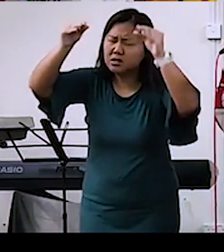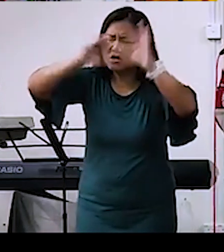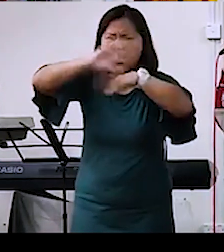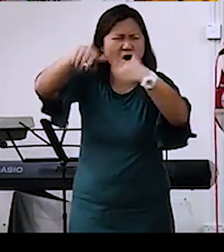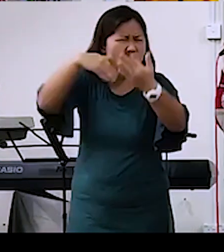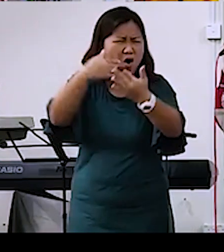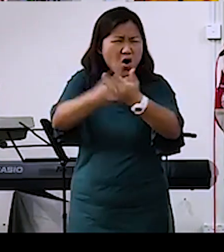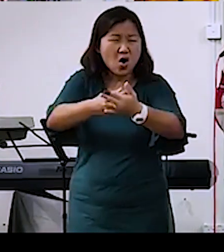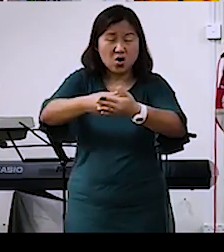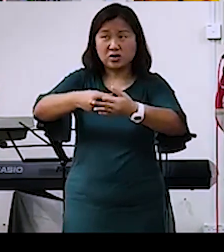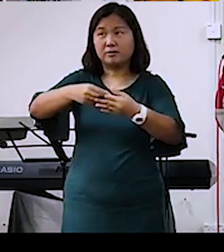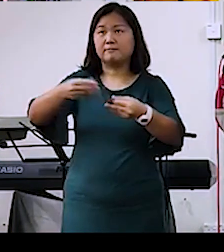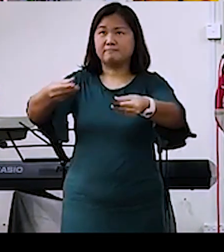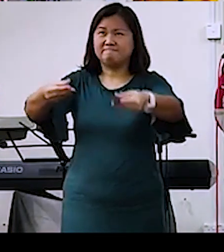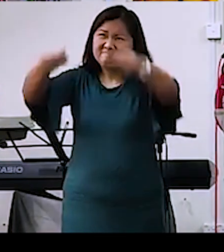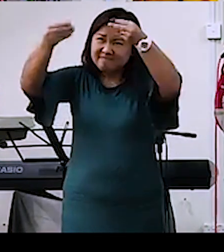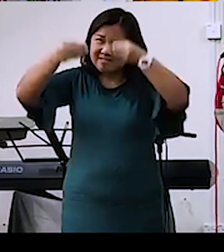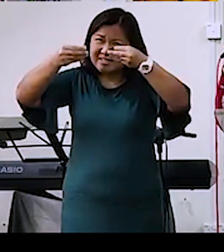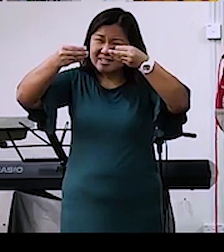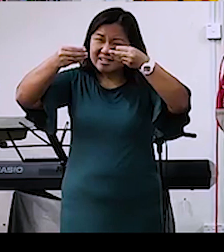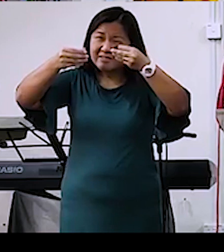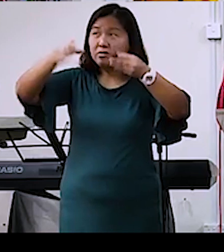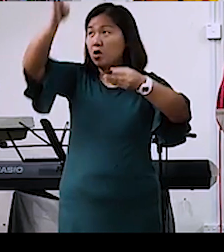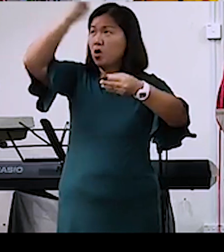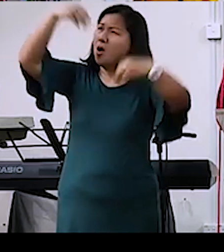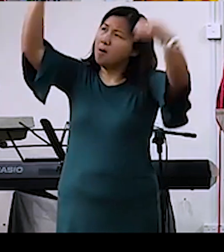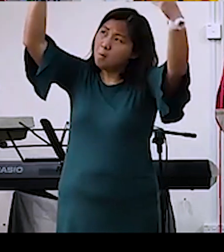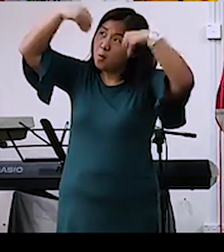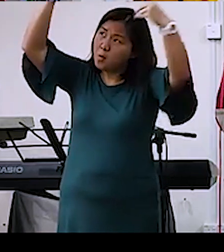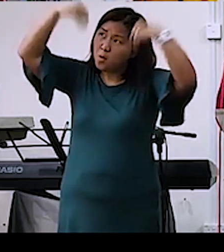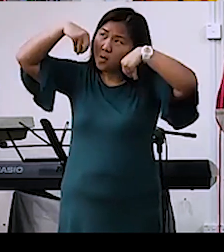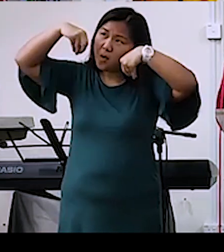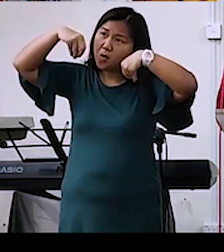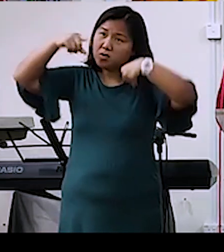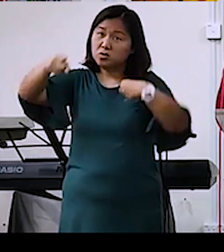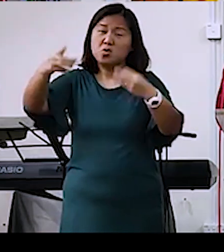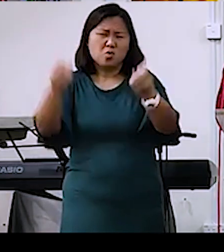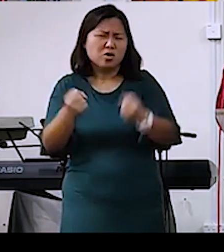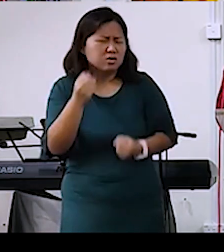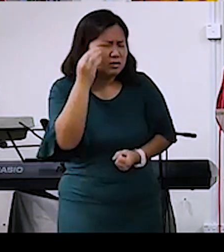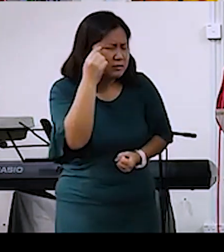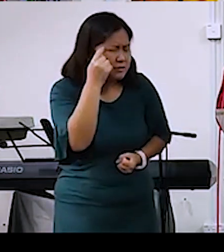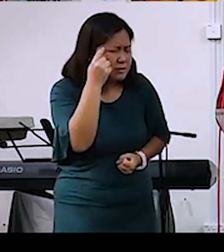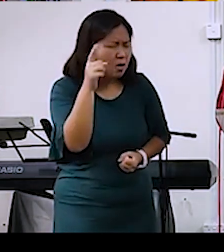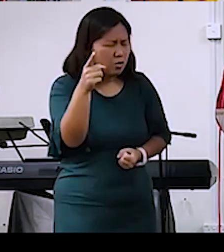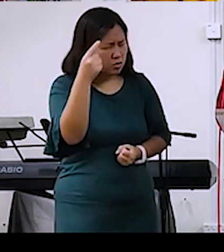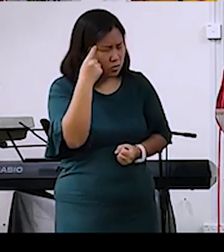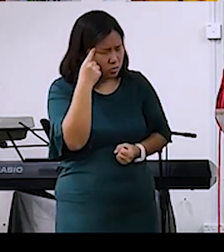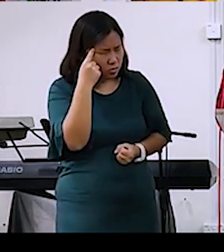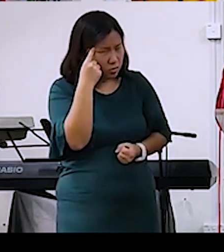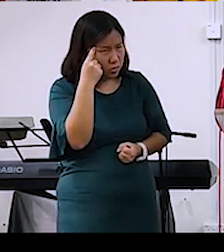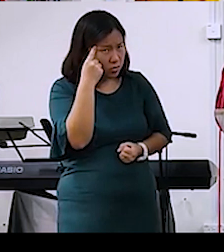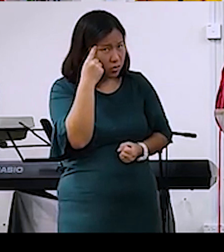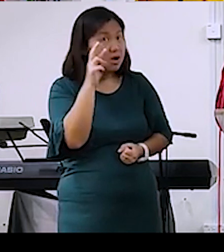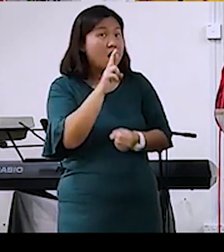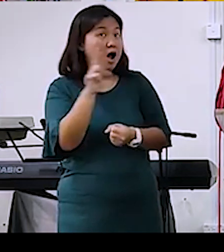has downloaded into us, every precious thing, I want you to think right now, even as I proceed in my sermon, are